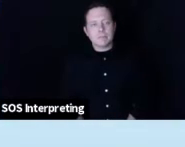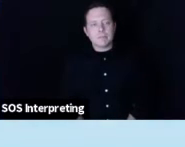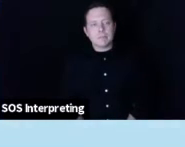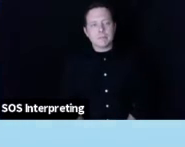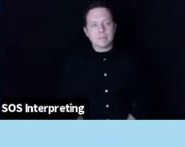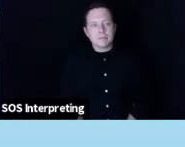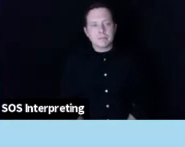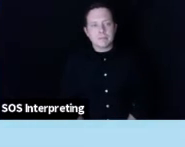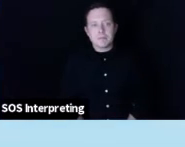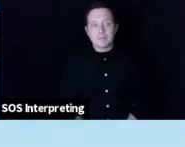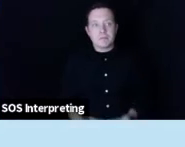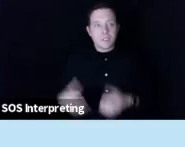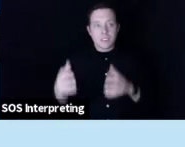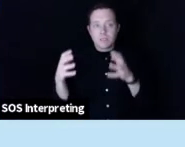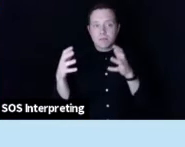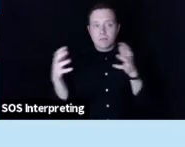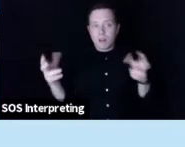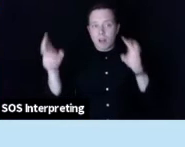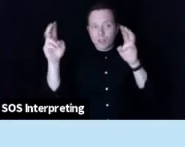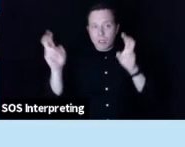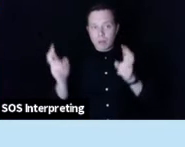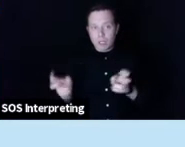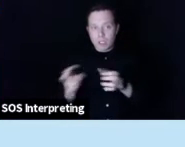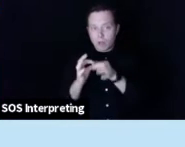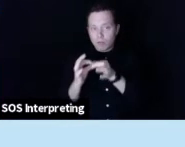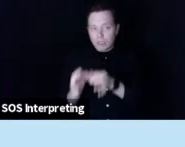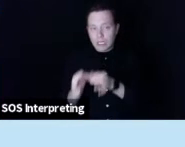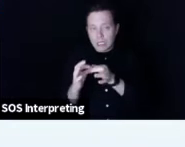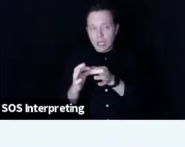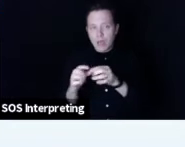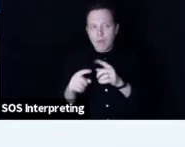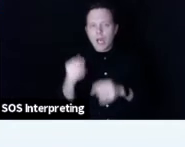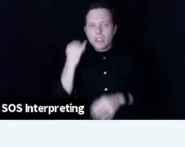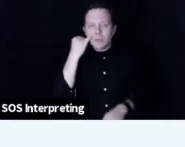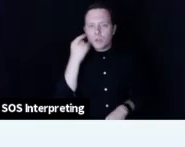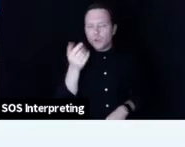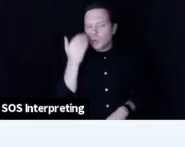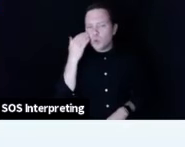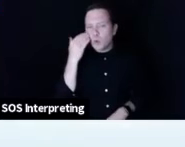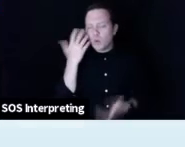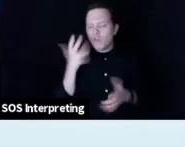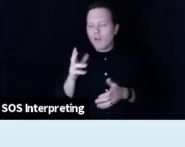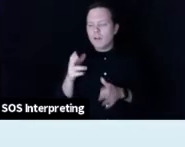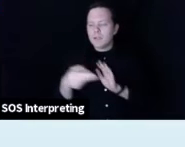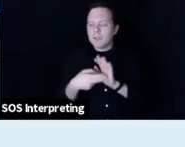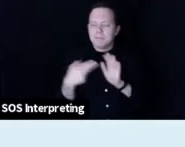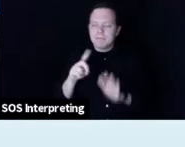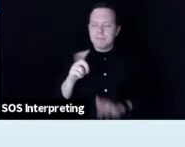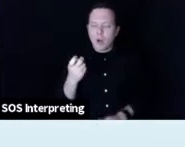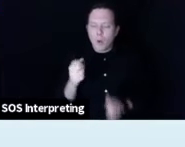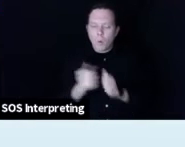There's a lot of topics that are related to this, but let's say you've been diagnosed with type 2